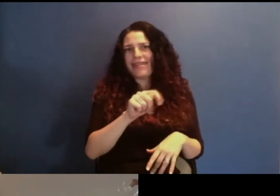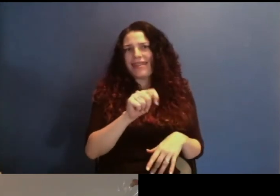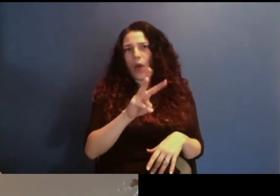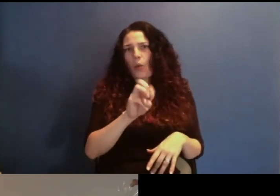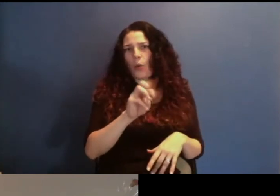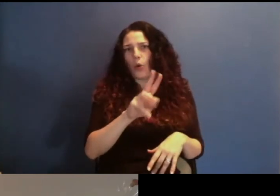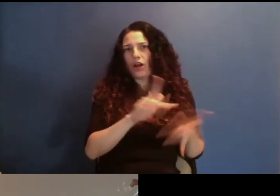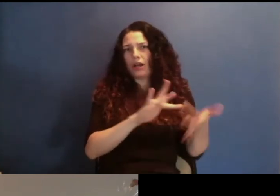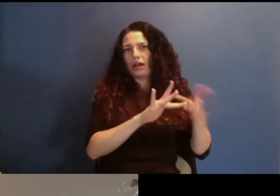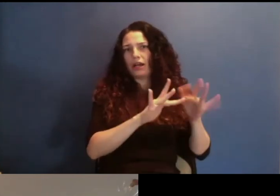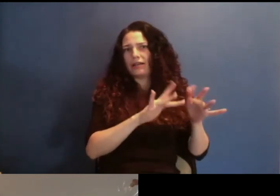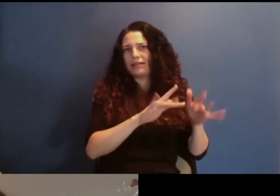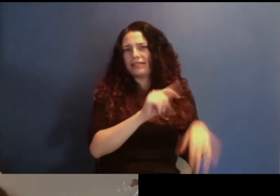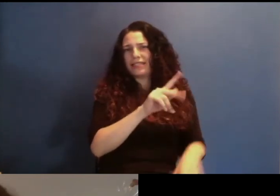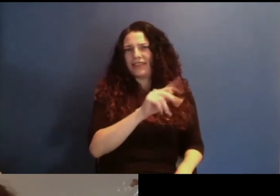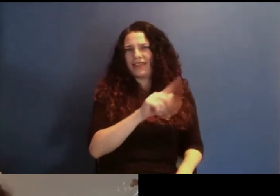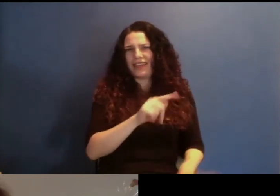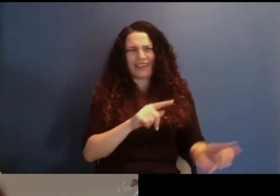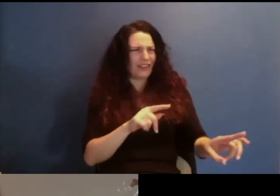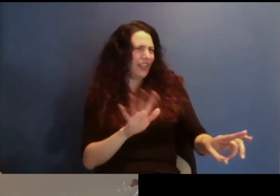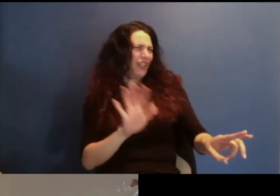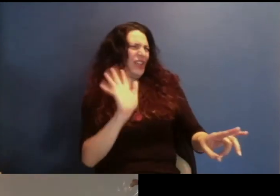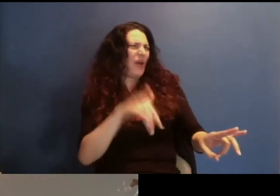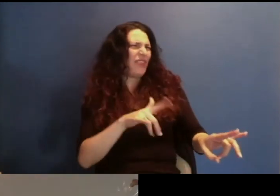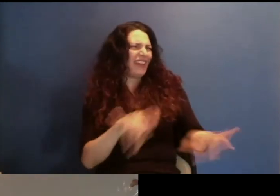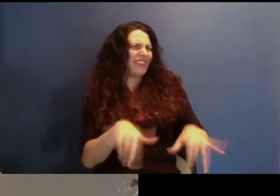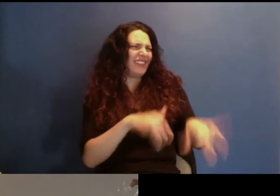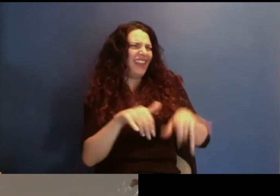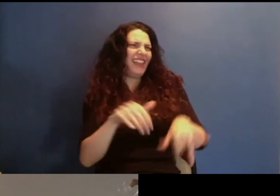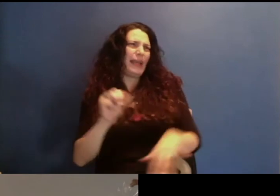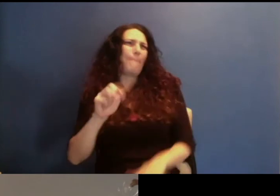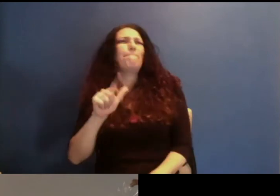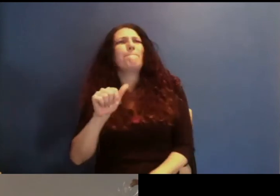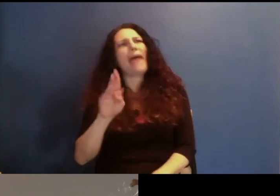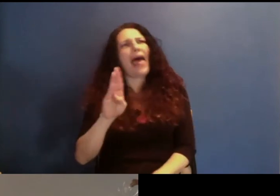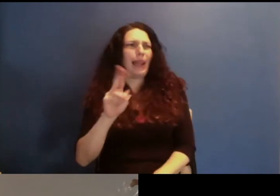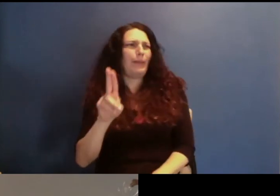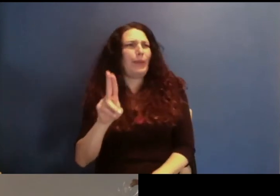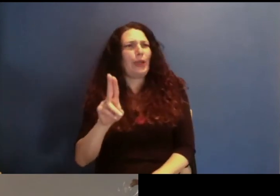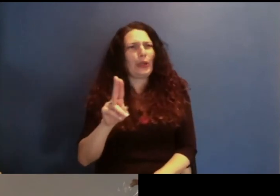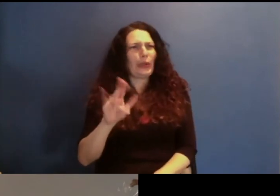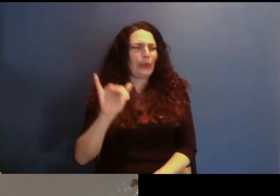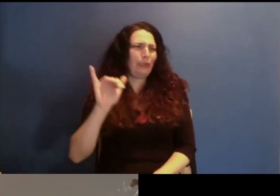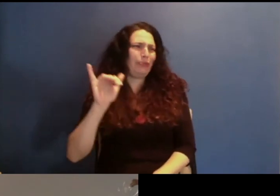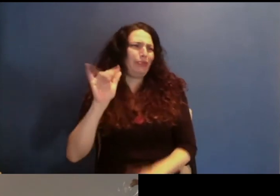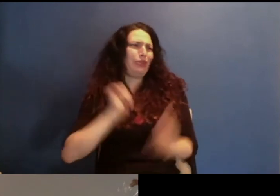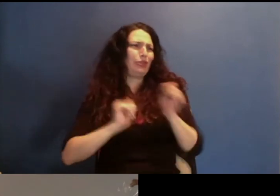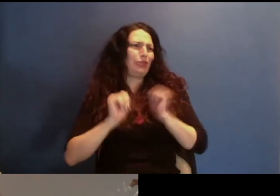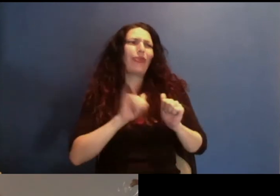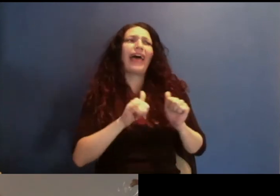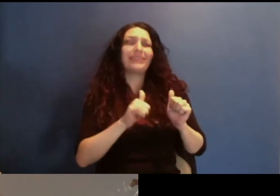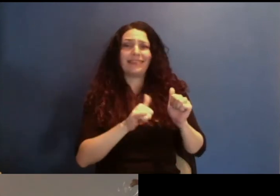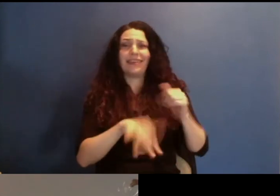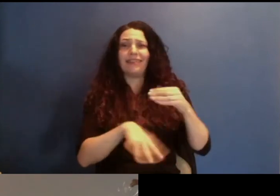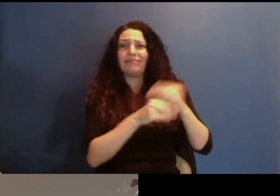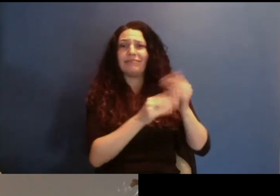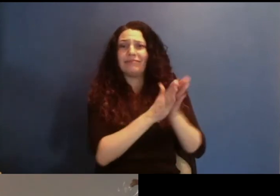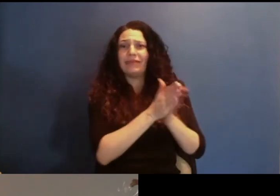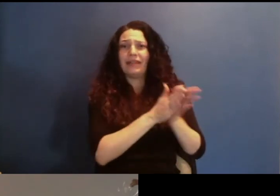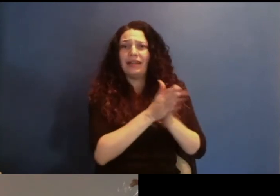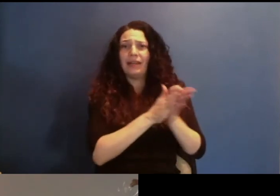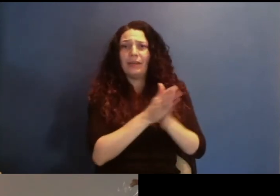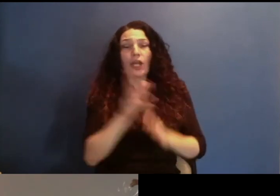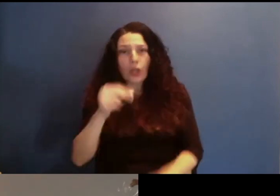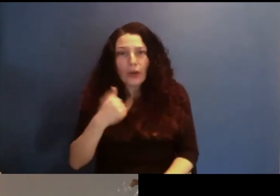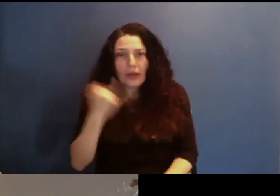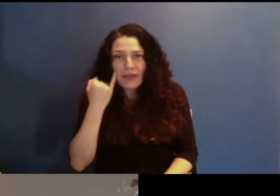payment for a house in Malibu. So obviously they're incentivized to do that. And I was like, no, like if I do a show about a gay disabled person, I can't remove